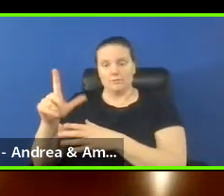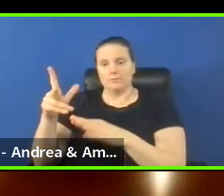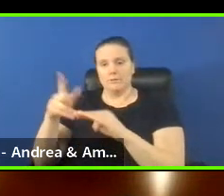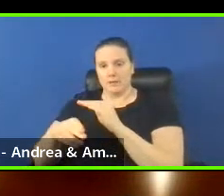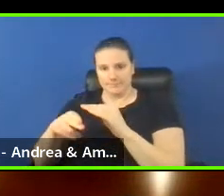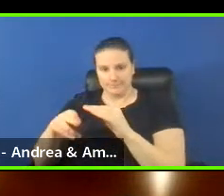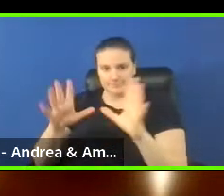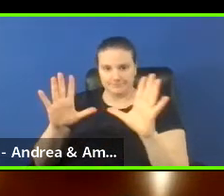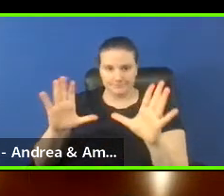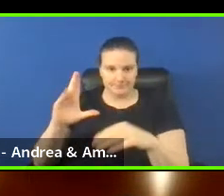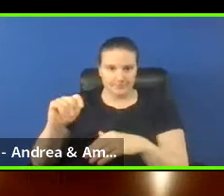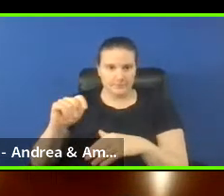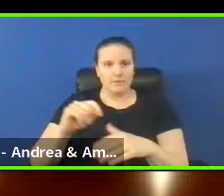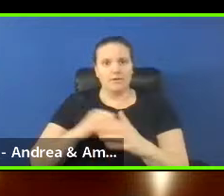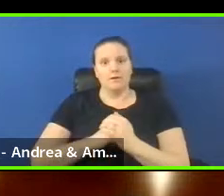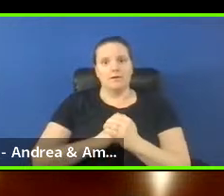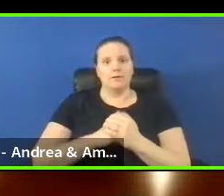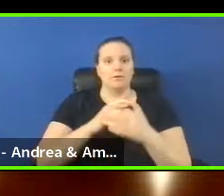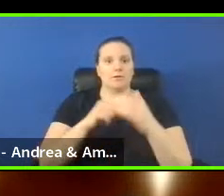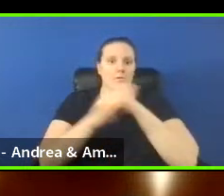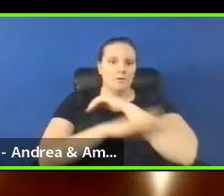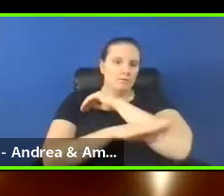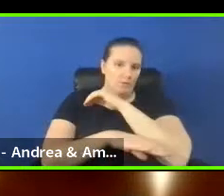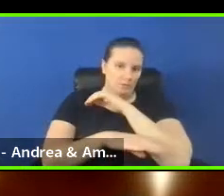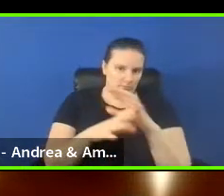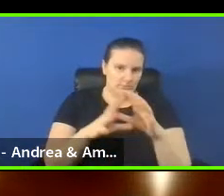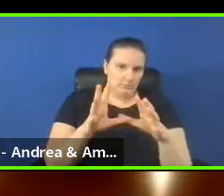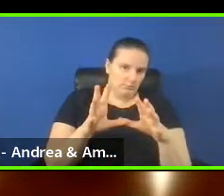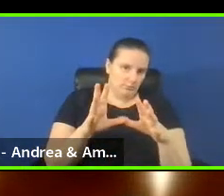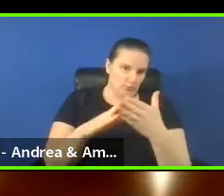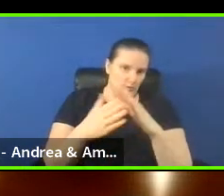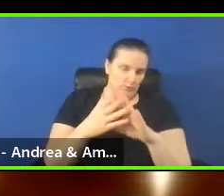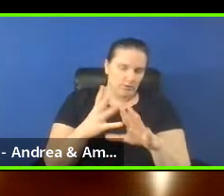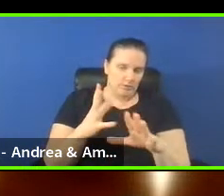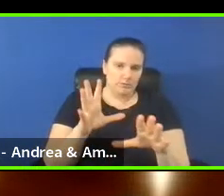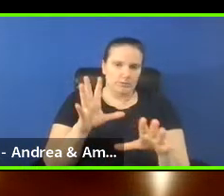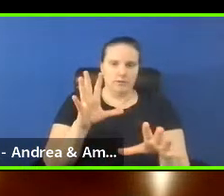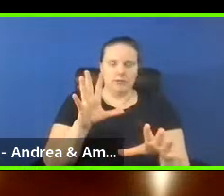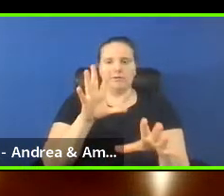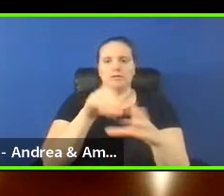and to the fall community engagement. Yeah,